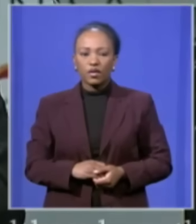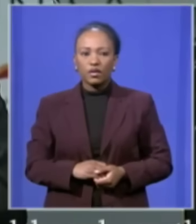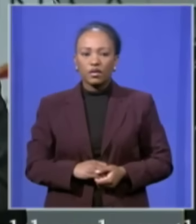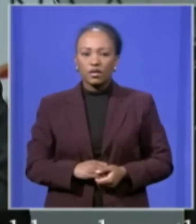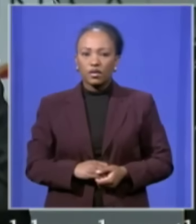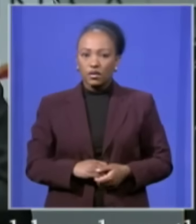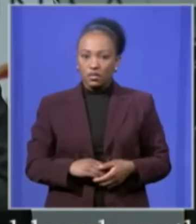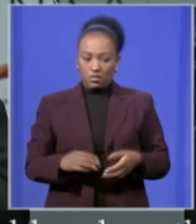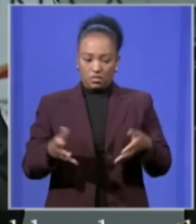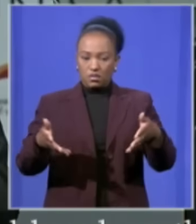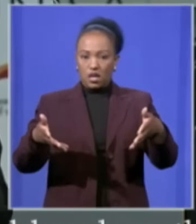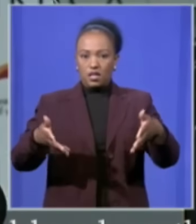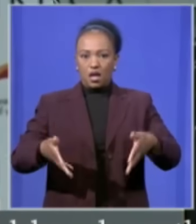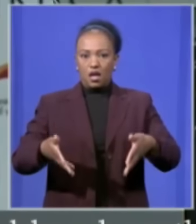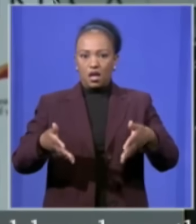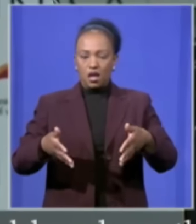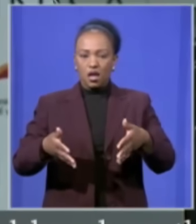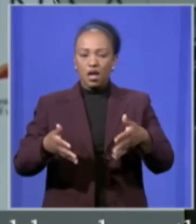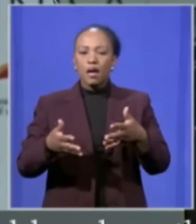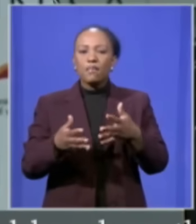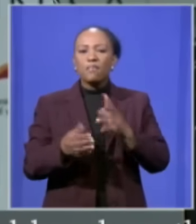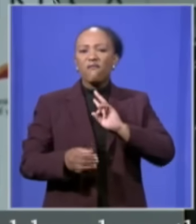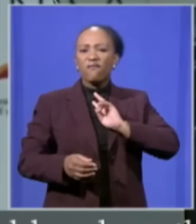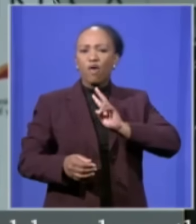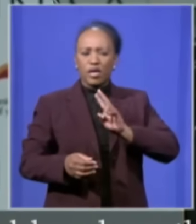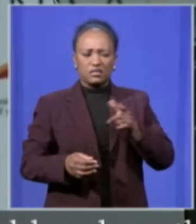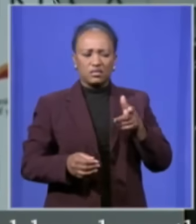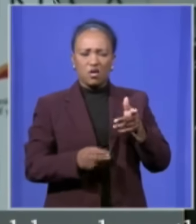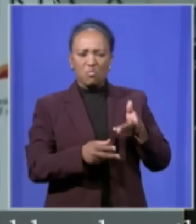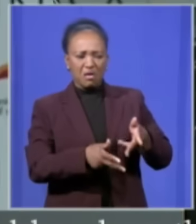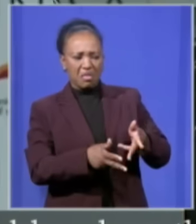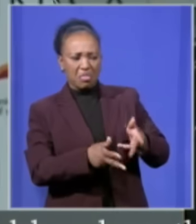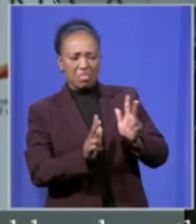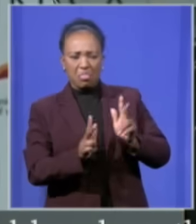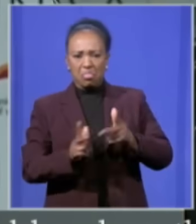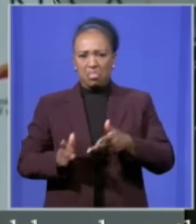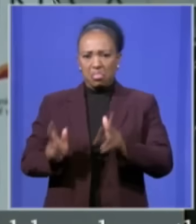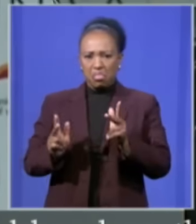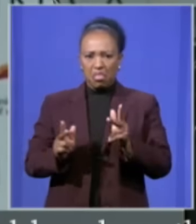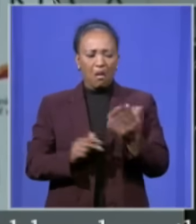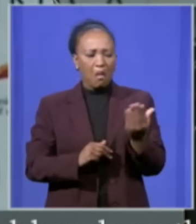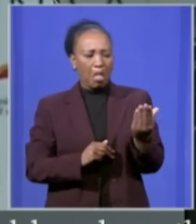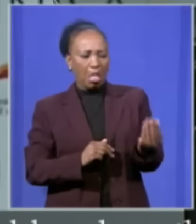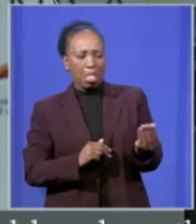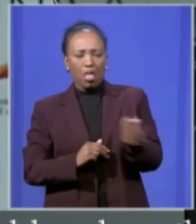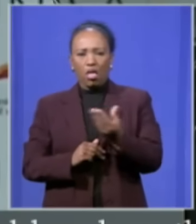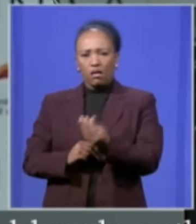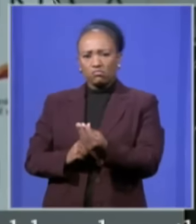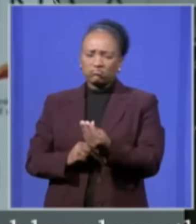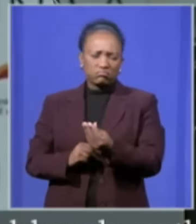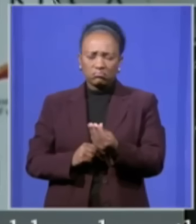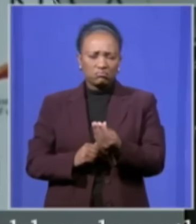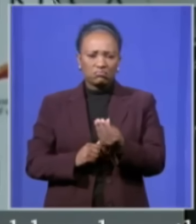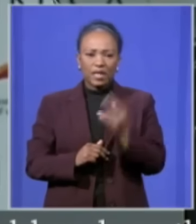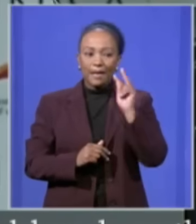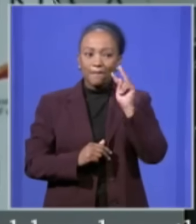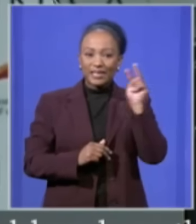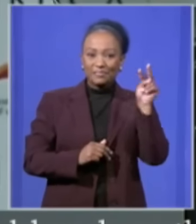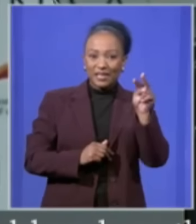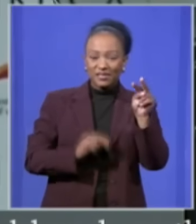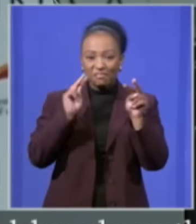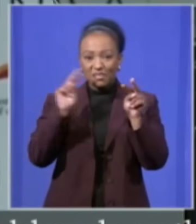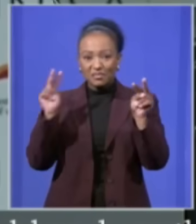Here, no voice is too small. No perspective is too inconvenient to be